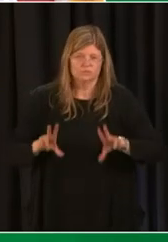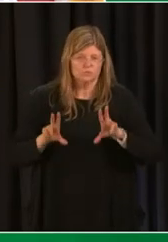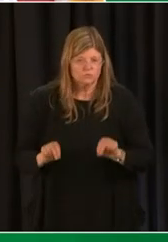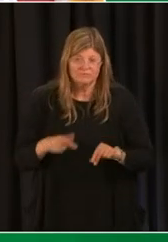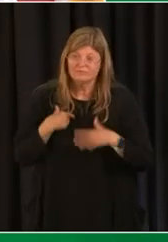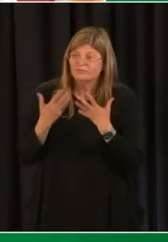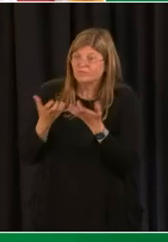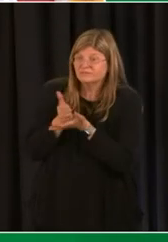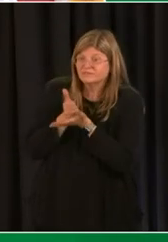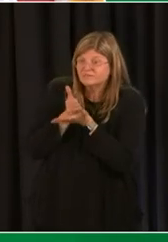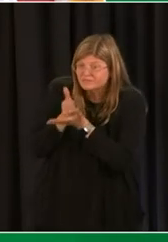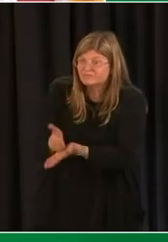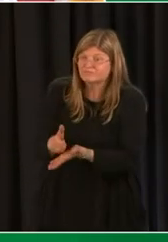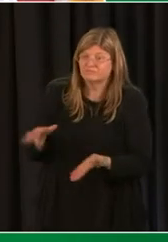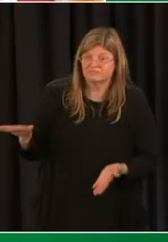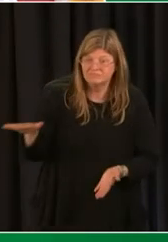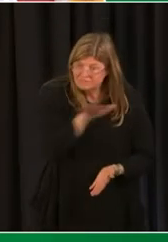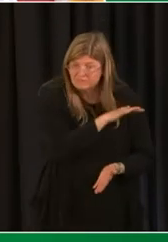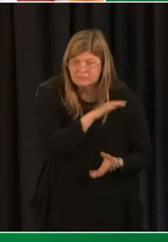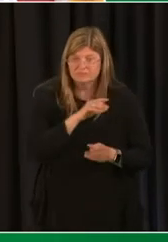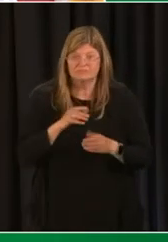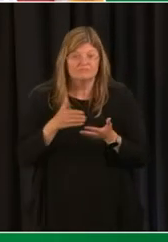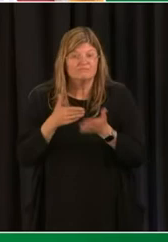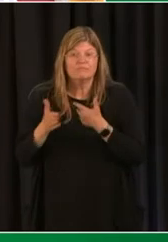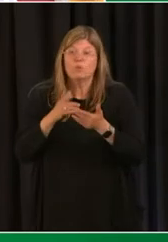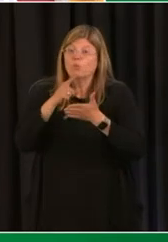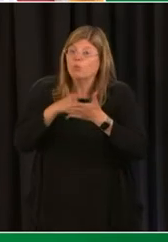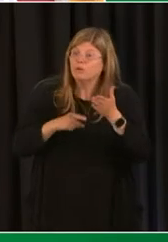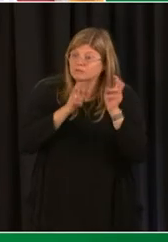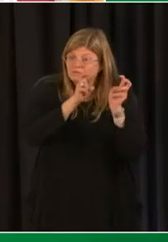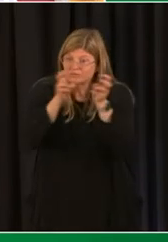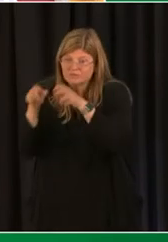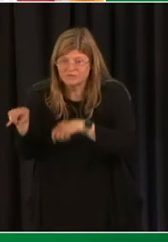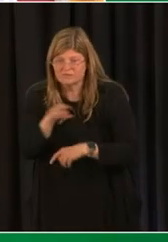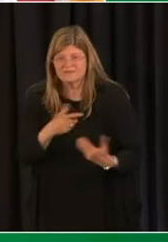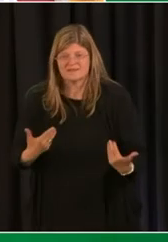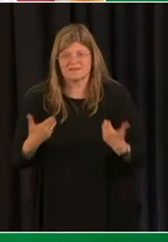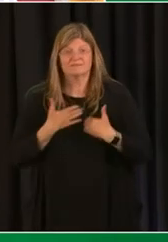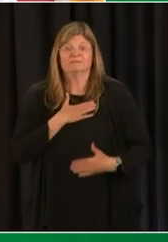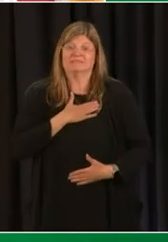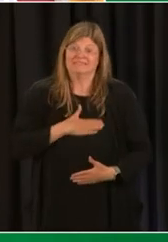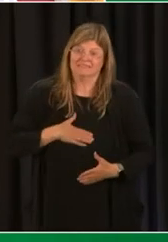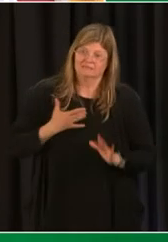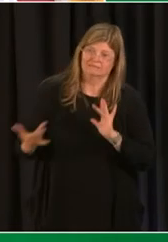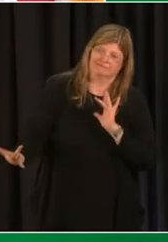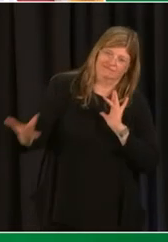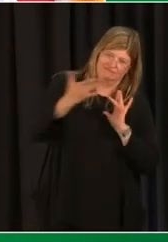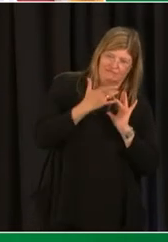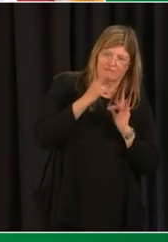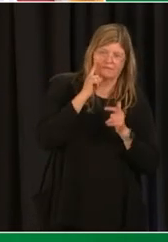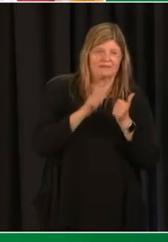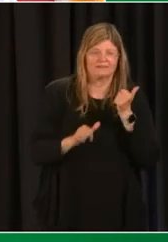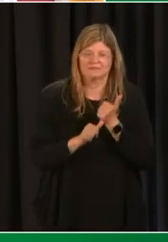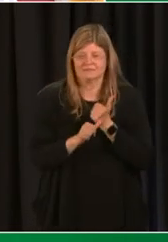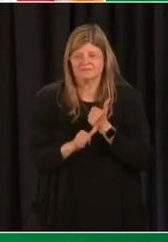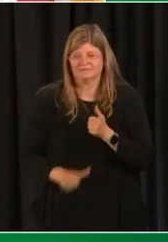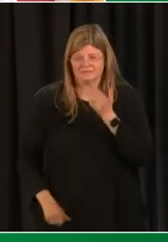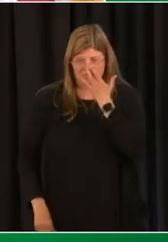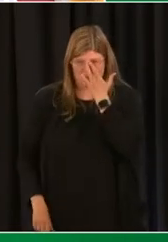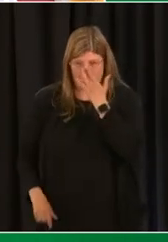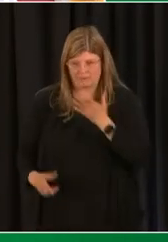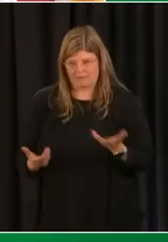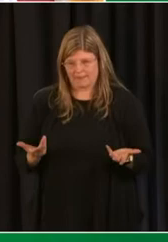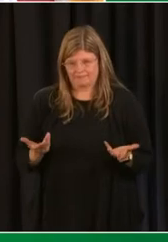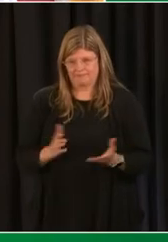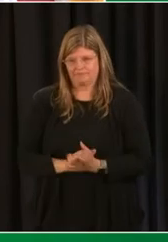to address whatever issues, concerns you have. So please, again, reach out to us. We're there to help. Great. And we've got